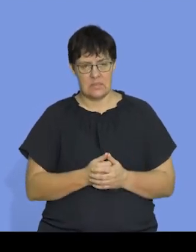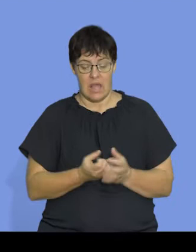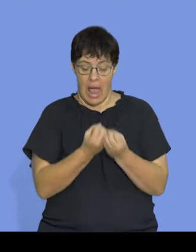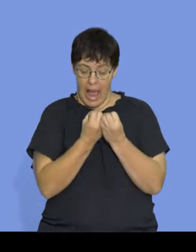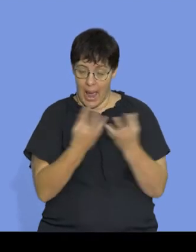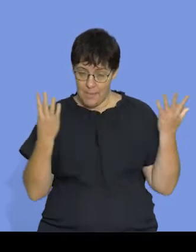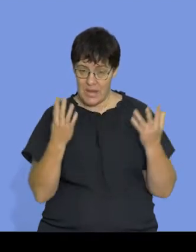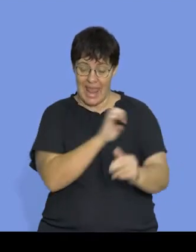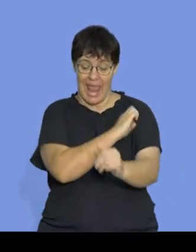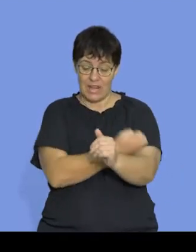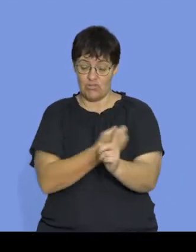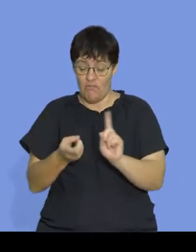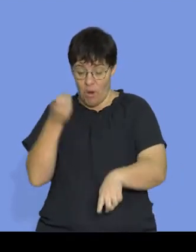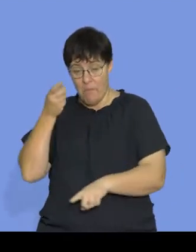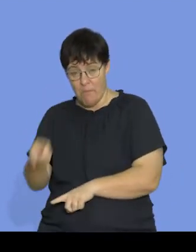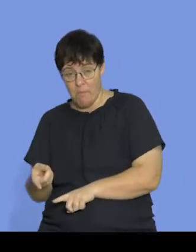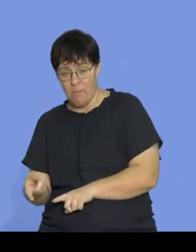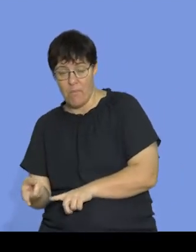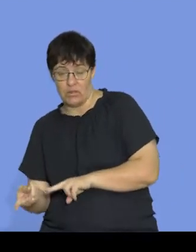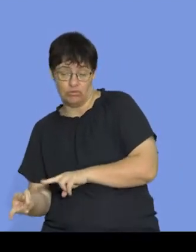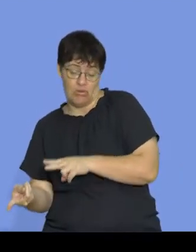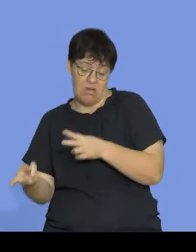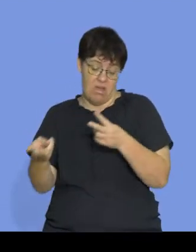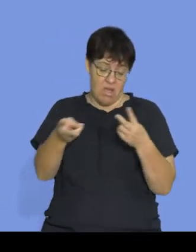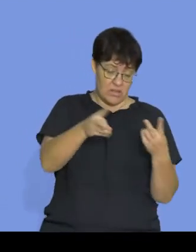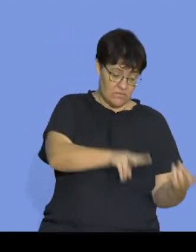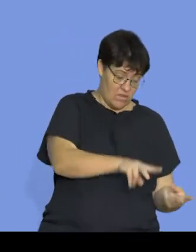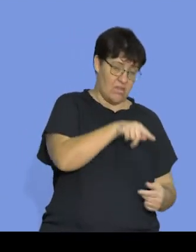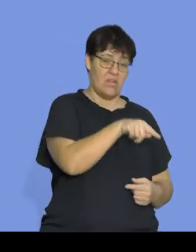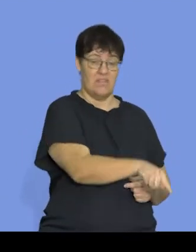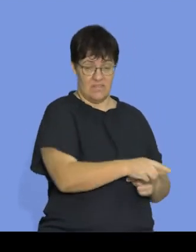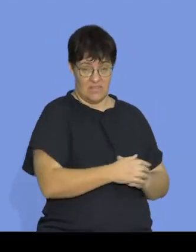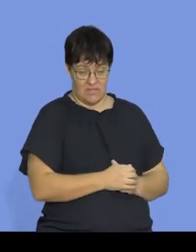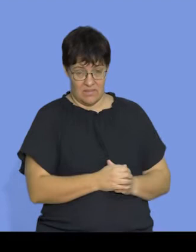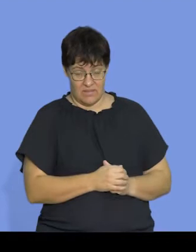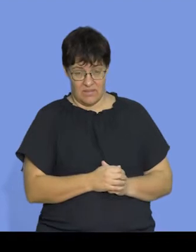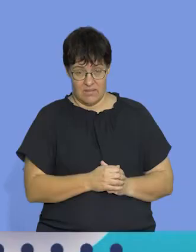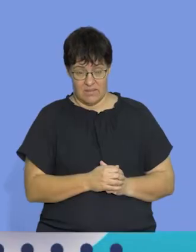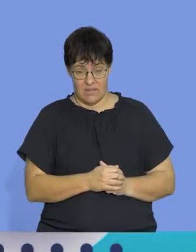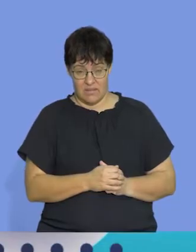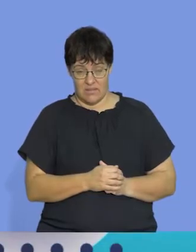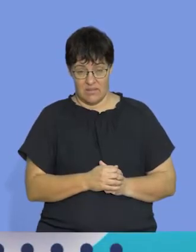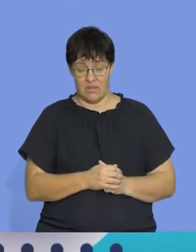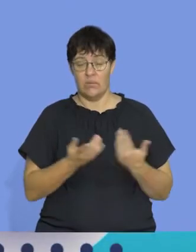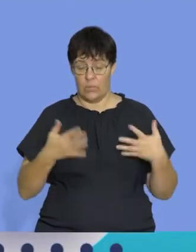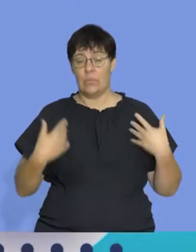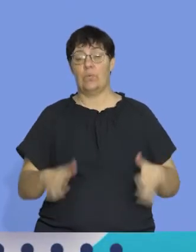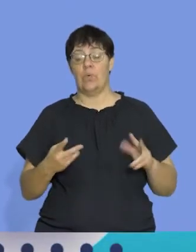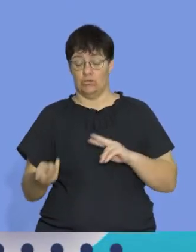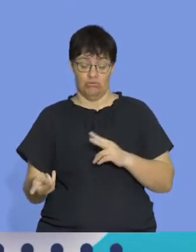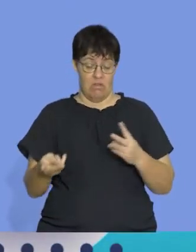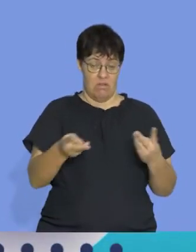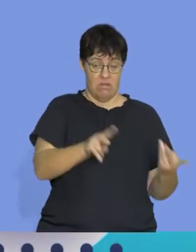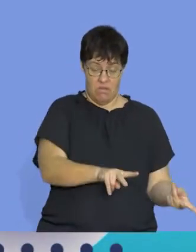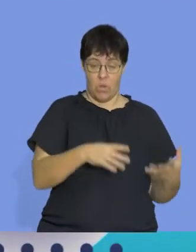energy transferred during a chemical reaction. The word transfer is very, very important because in as far as the